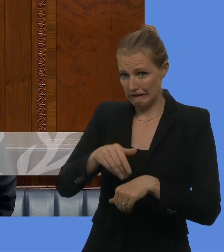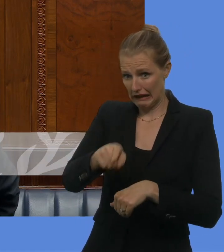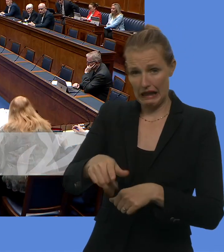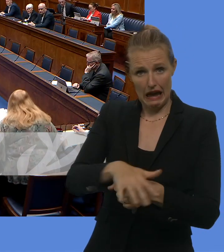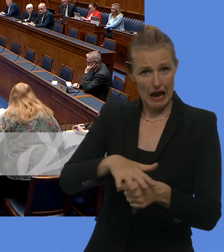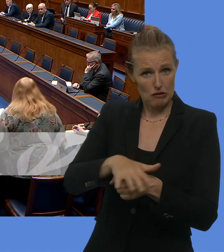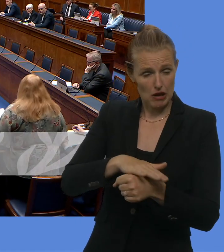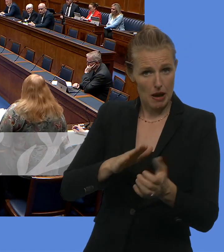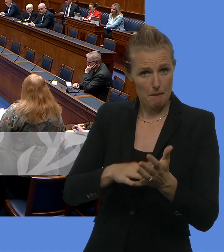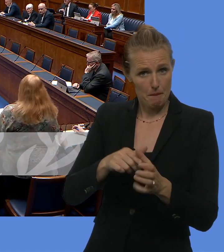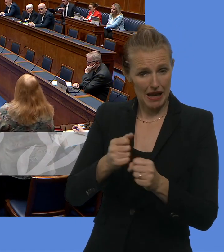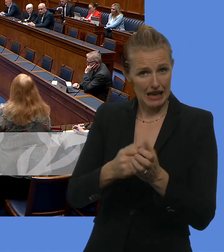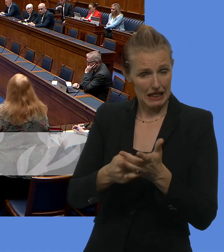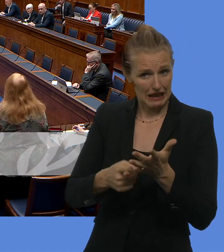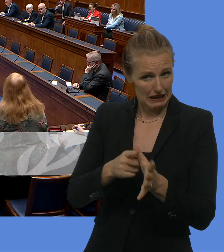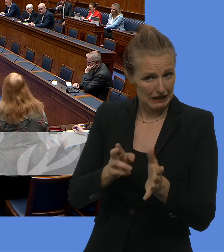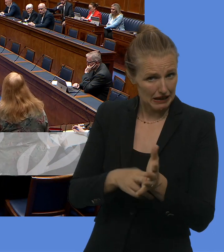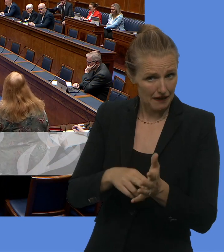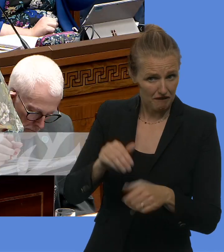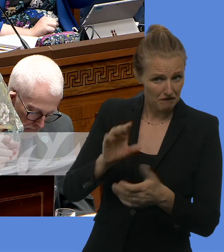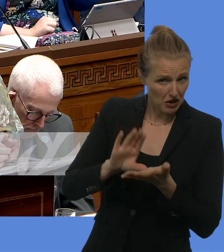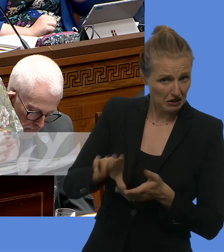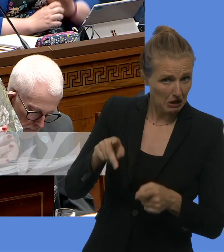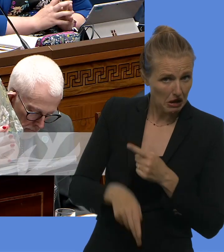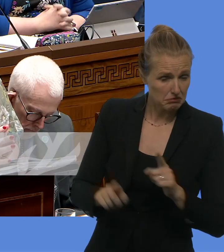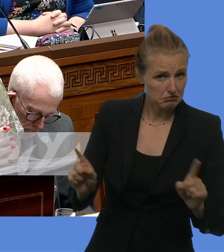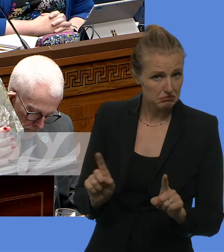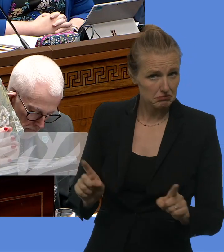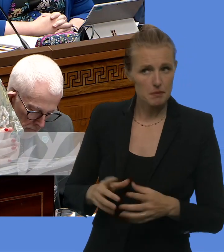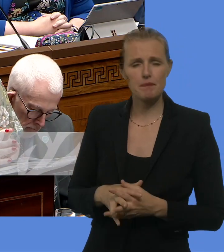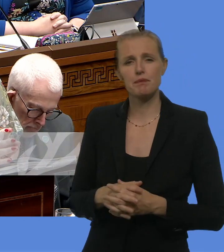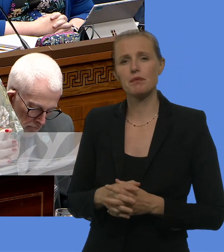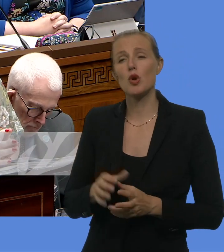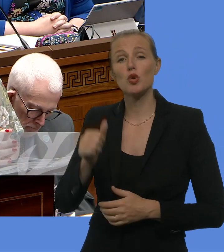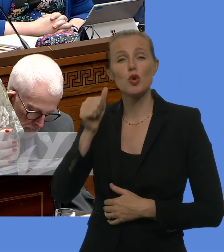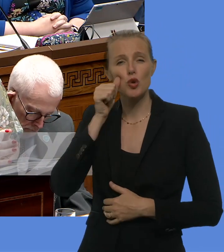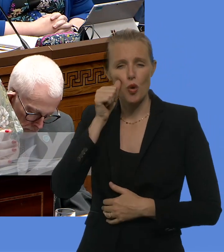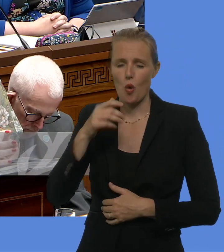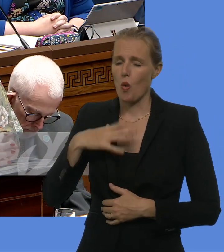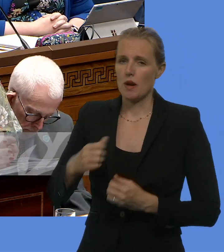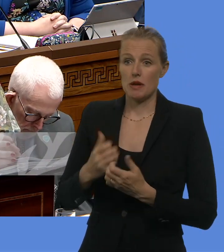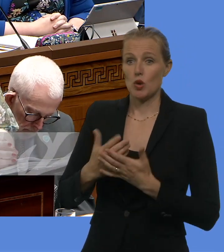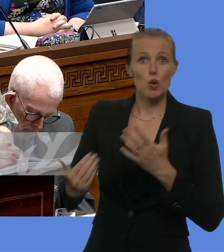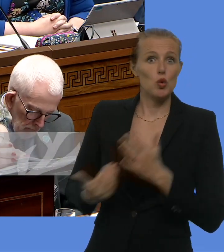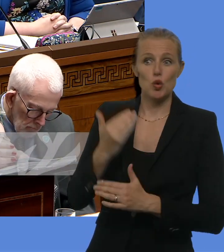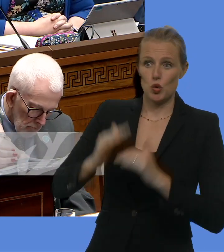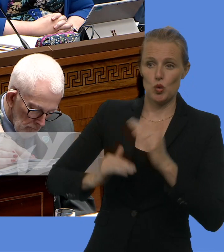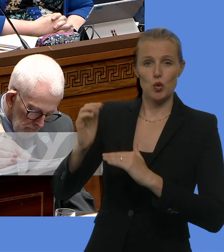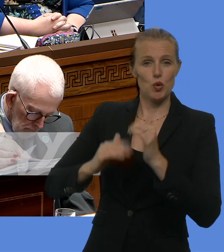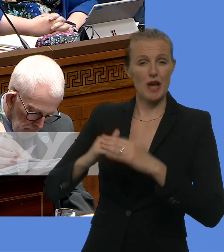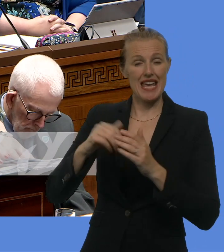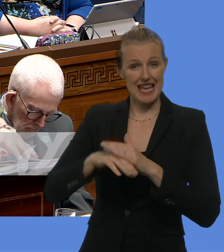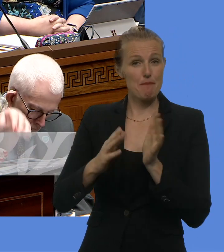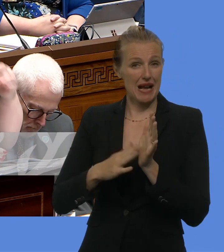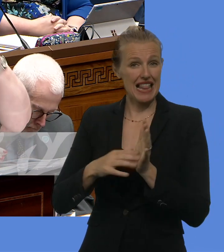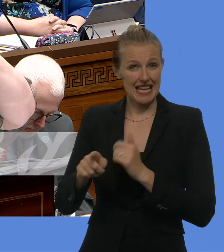Minister. Well, as the member knows, we remain absolutely committed to a replacement facility being built in Magilligan. Initially,